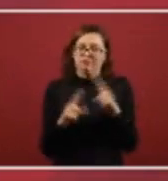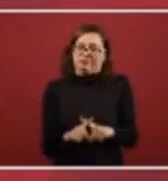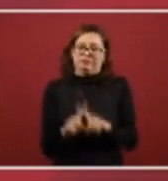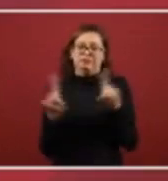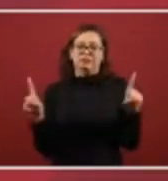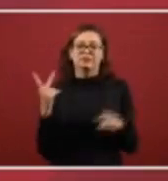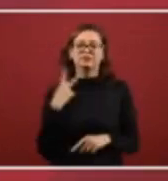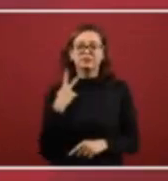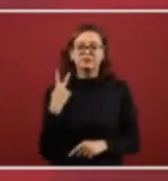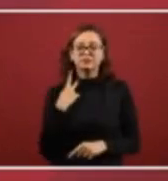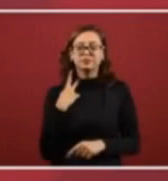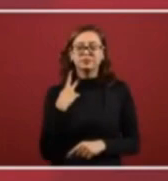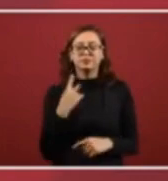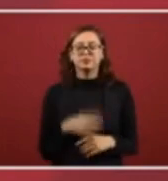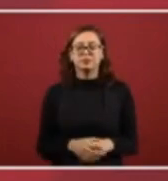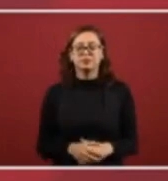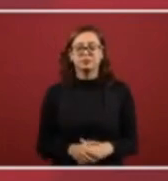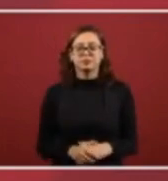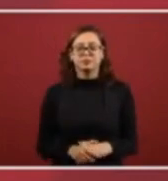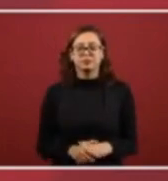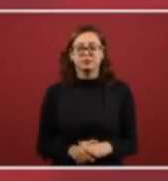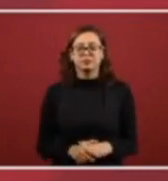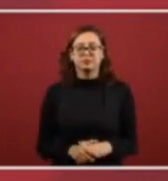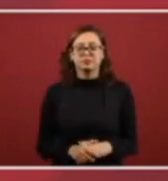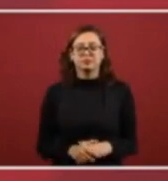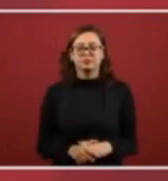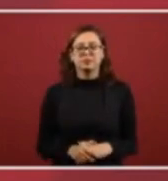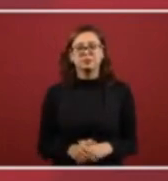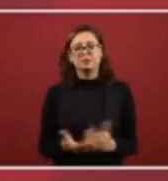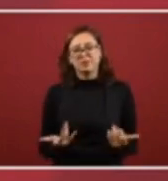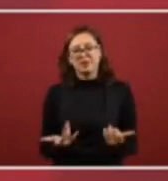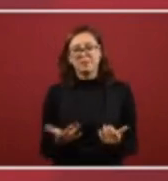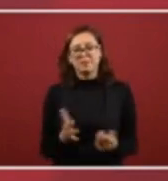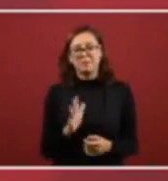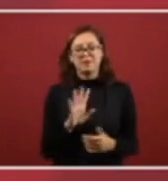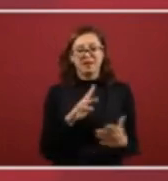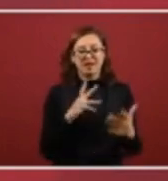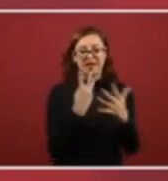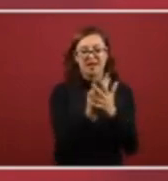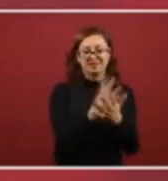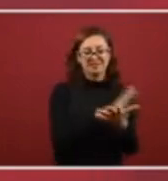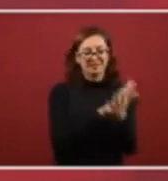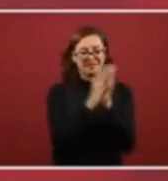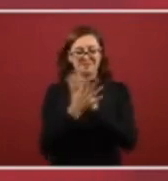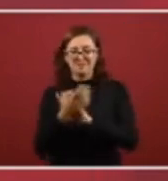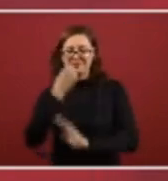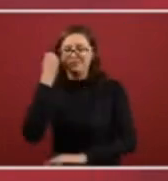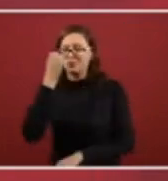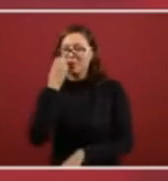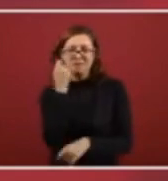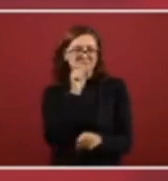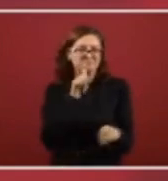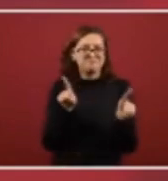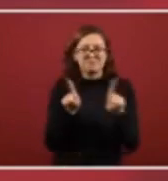they want to convert it to a reserve. It's like converting